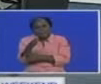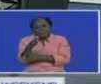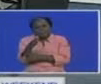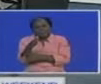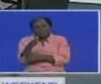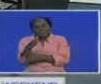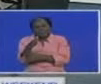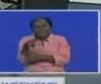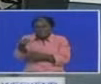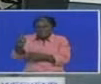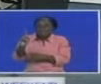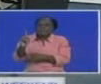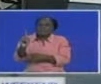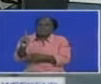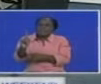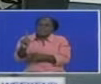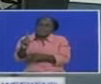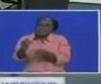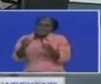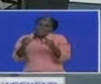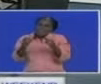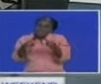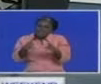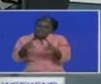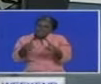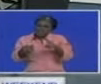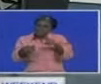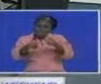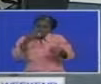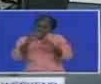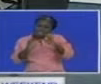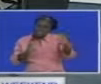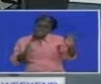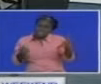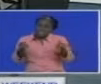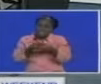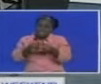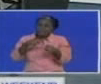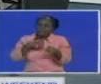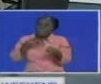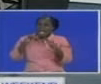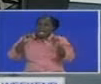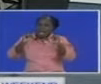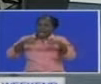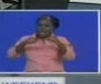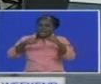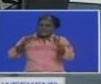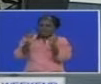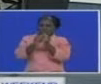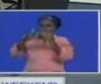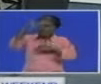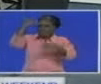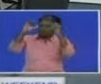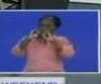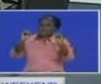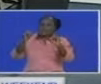Choices and so forth. So if we make our choices for the East, it also has consequences. Mm-hmm. Again, I don't want to agree with Prof that...